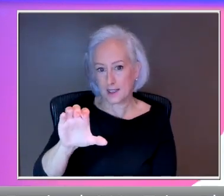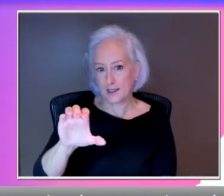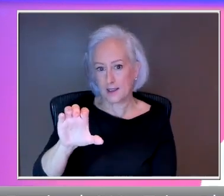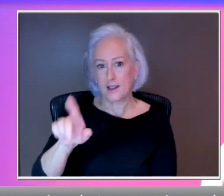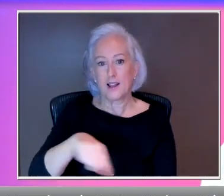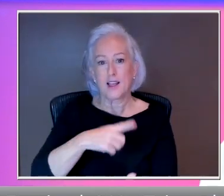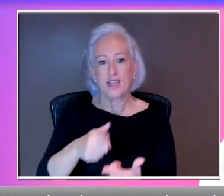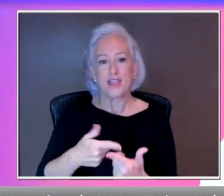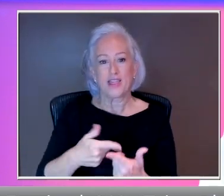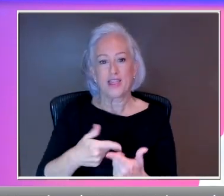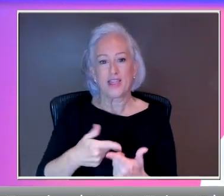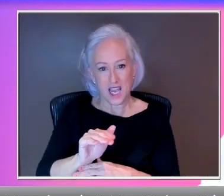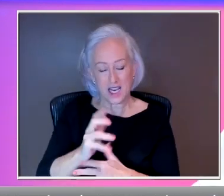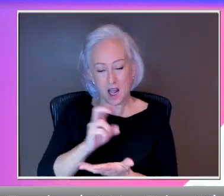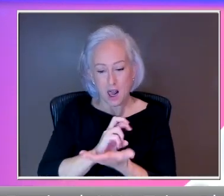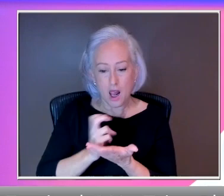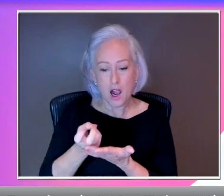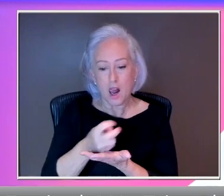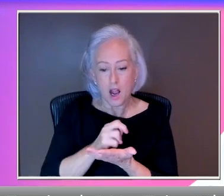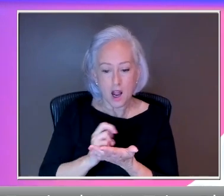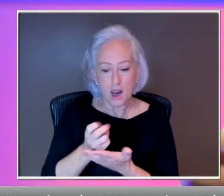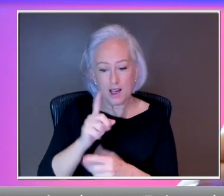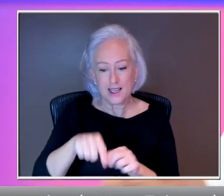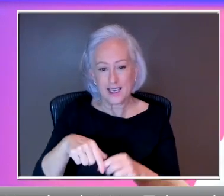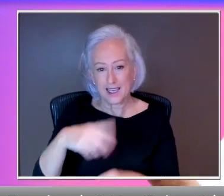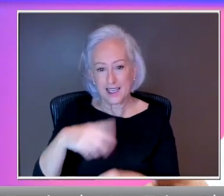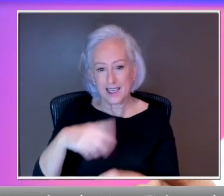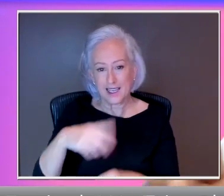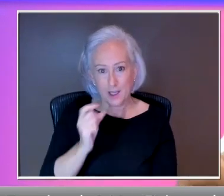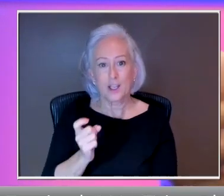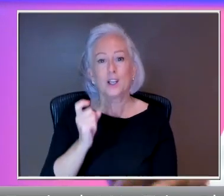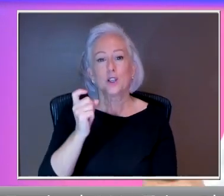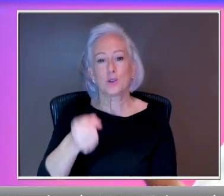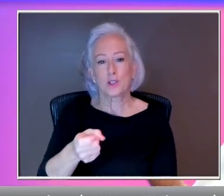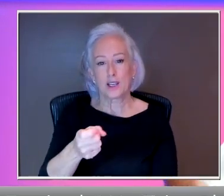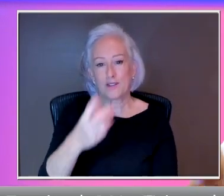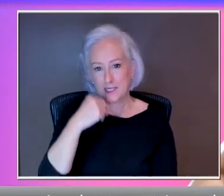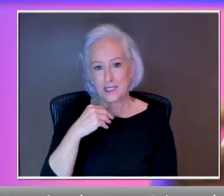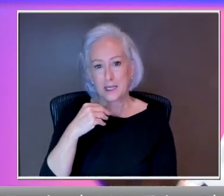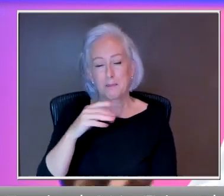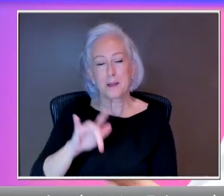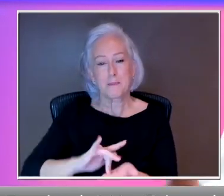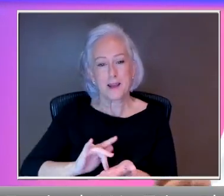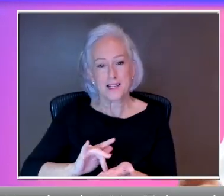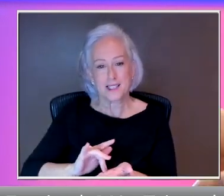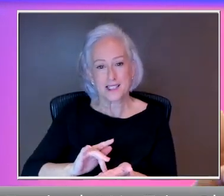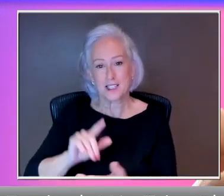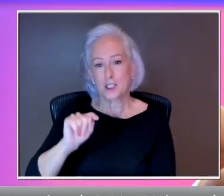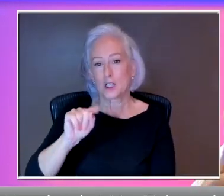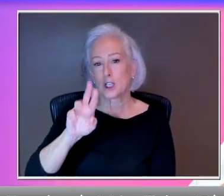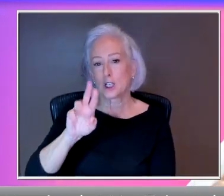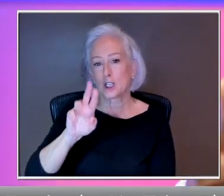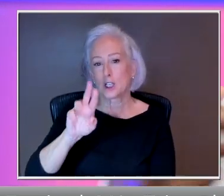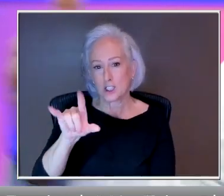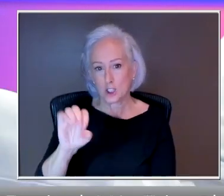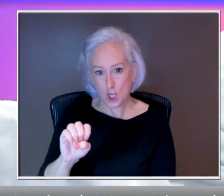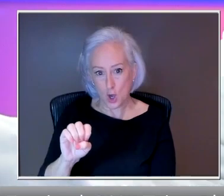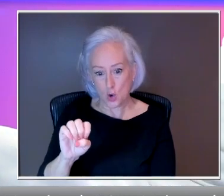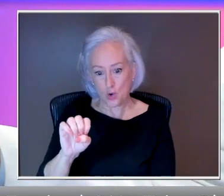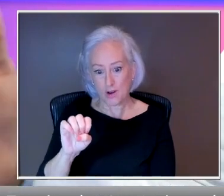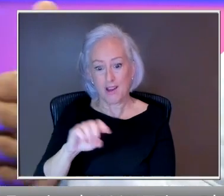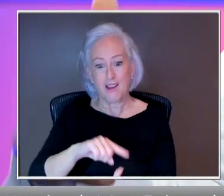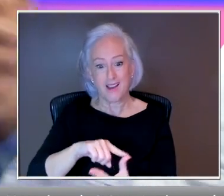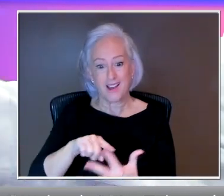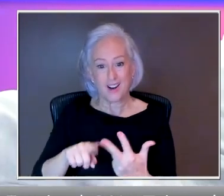them a sleeping pill like trazodone, and that combination there, along with the illness and even some electrolyte abnormalities, is what pushes